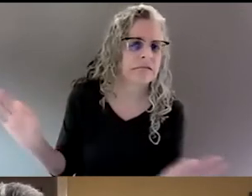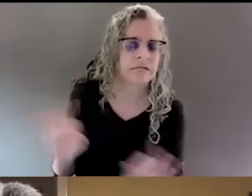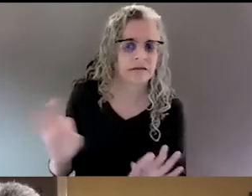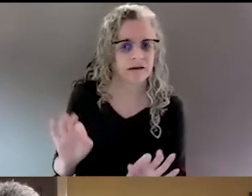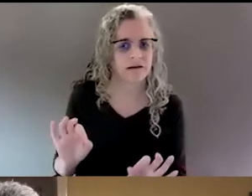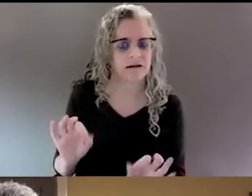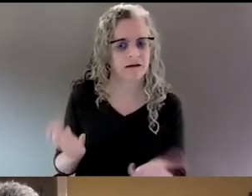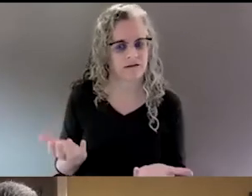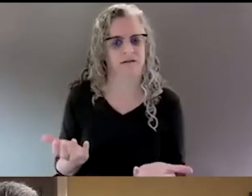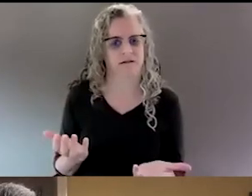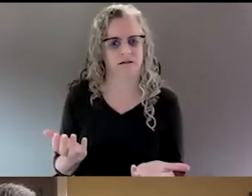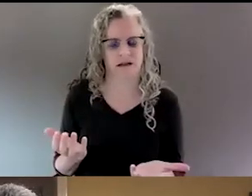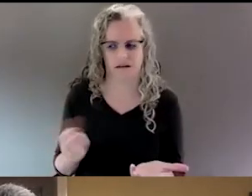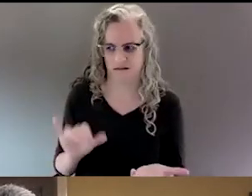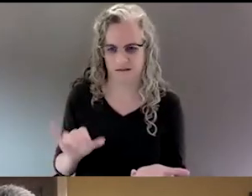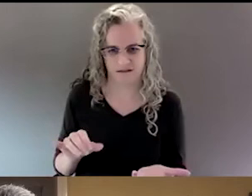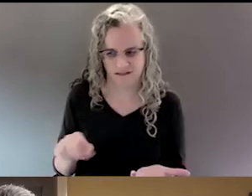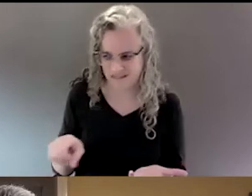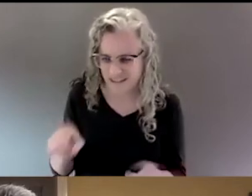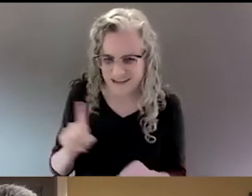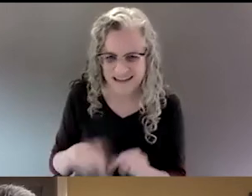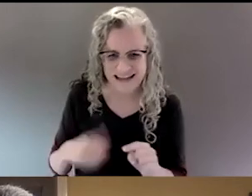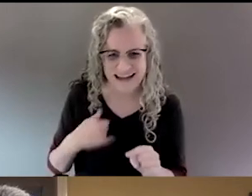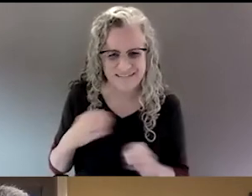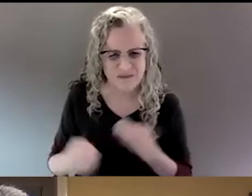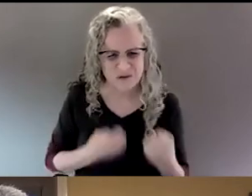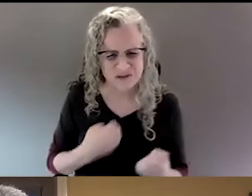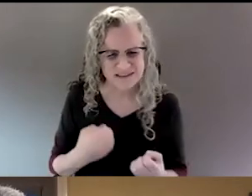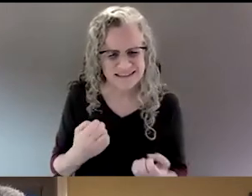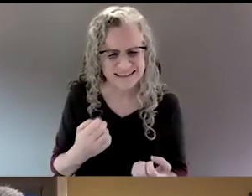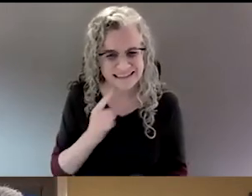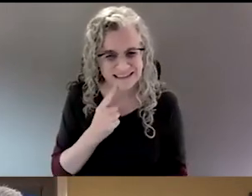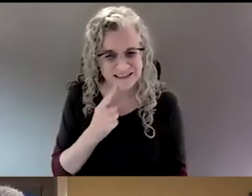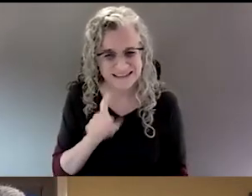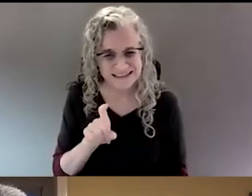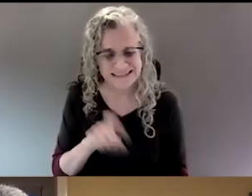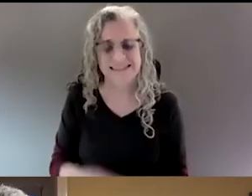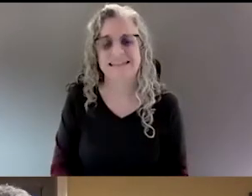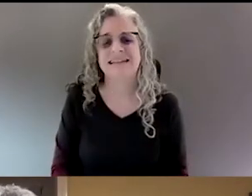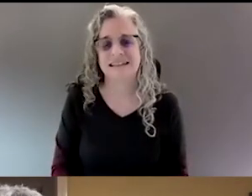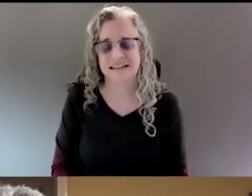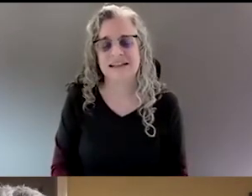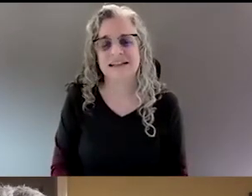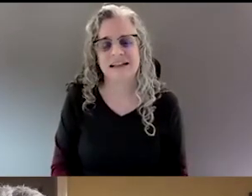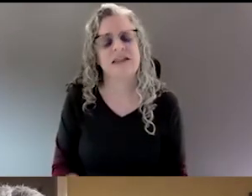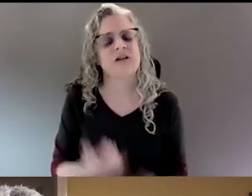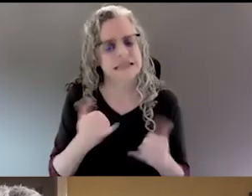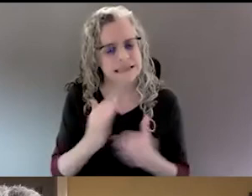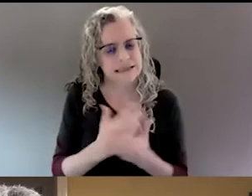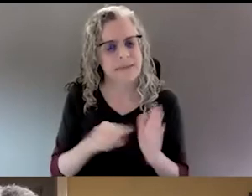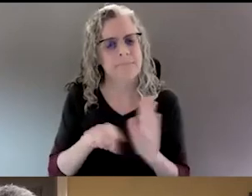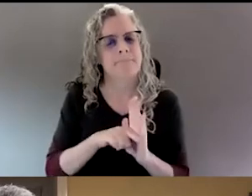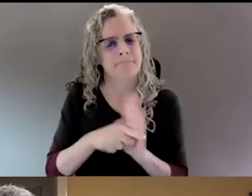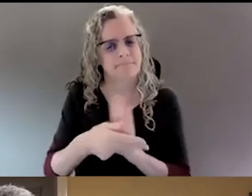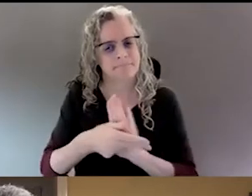of having emotions. Imagine that. And there's still a stigma and there's still bias associated with intellectual